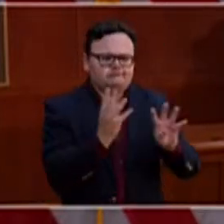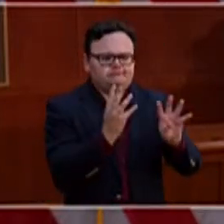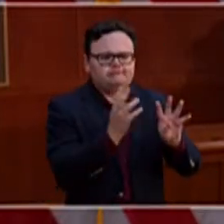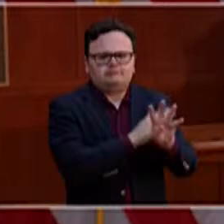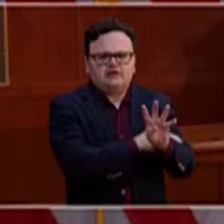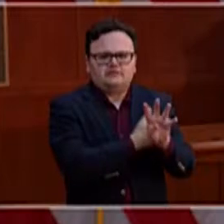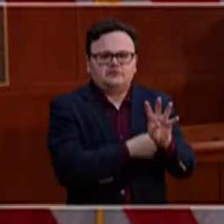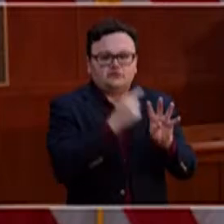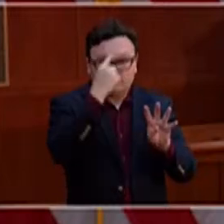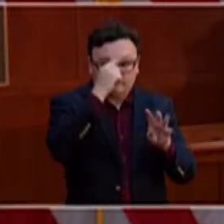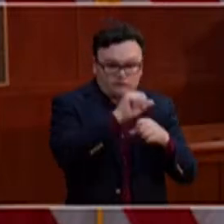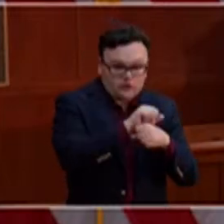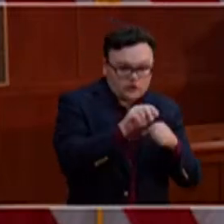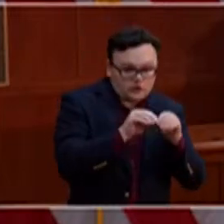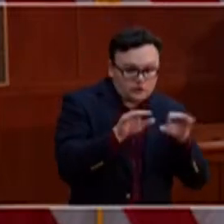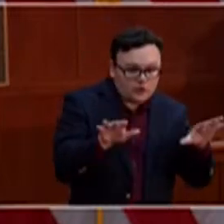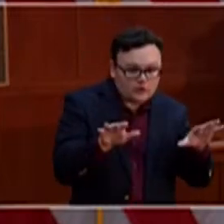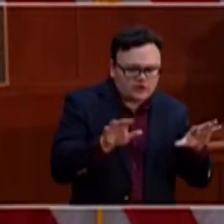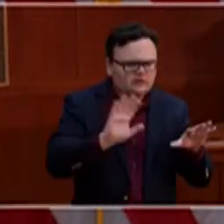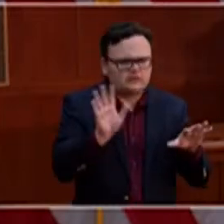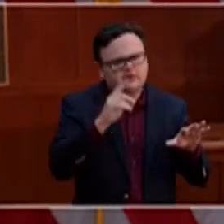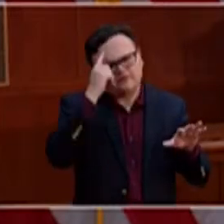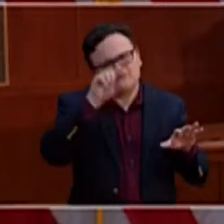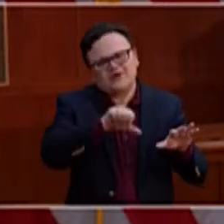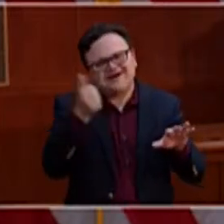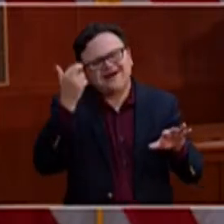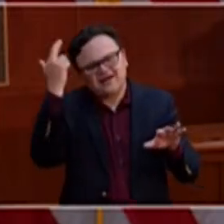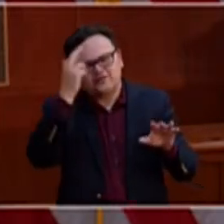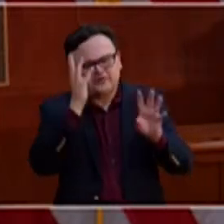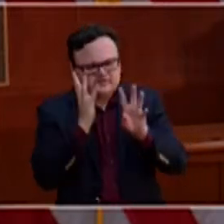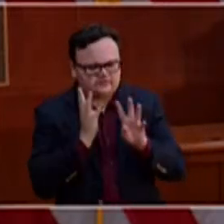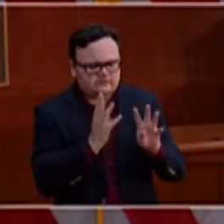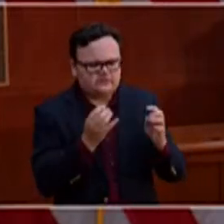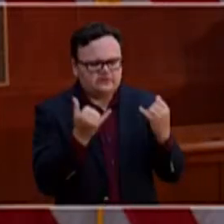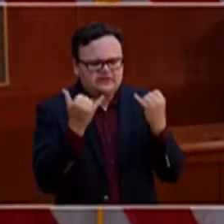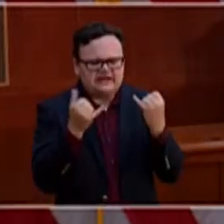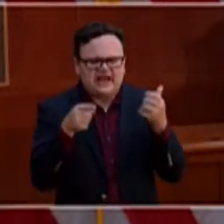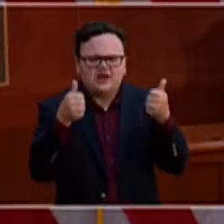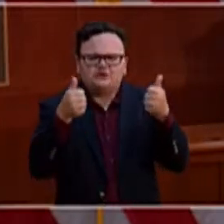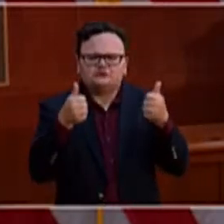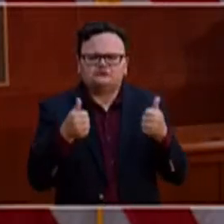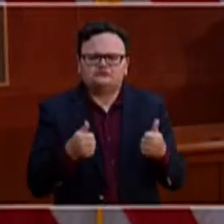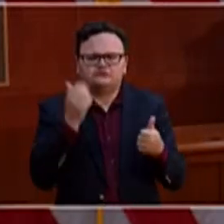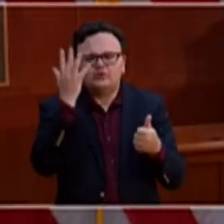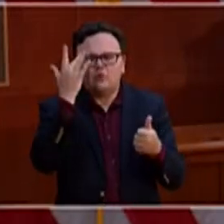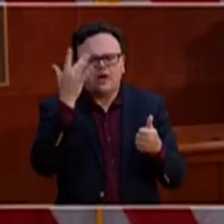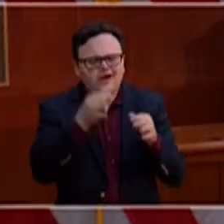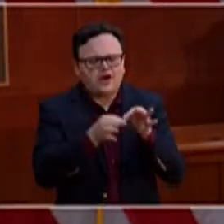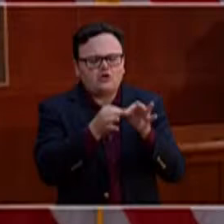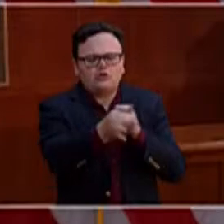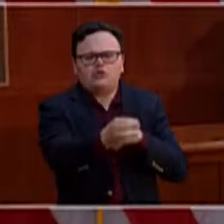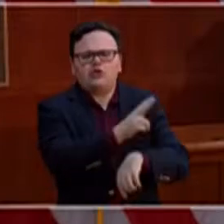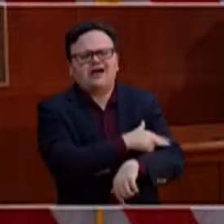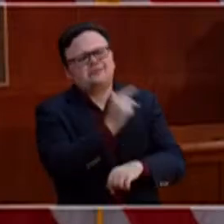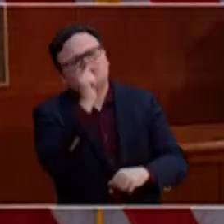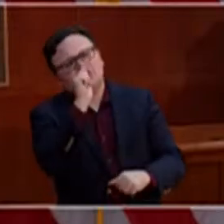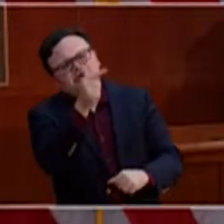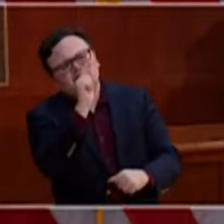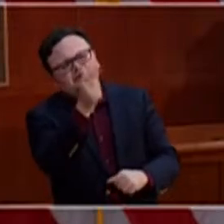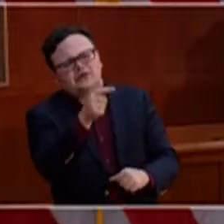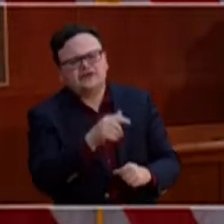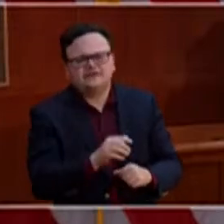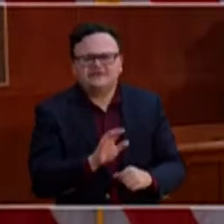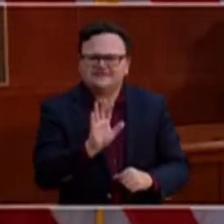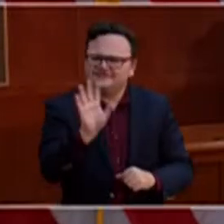other instances. And then they are now in worse condition than they would have been. So we don't want to repeat that mistake. Just want to